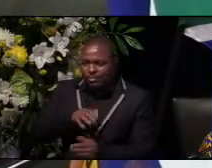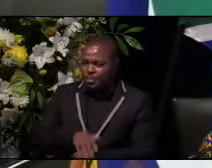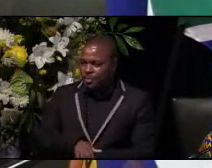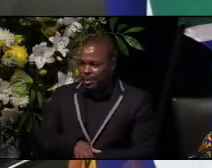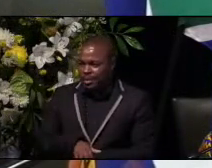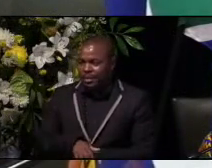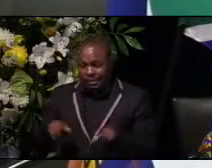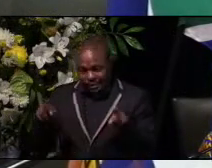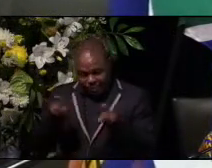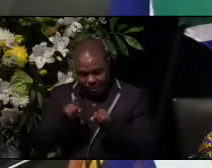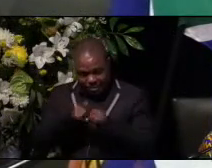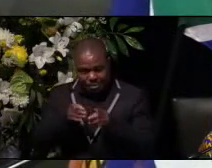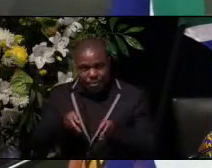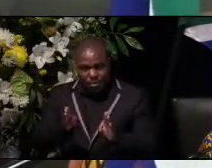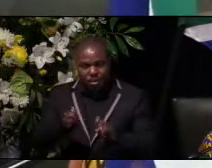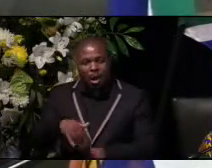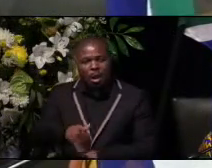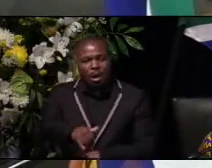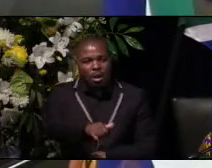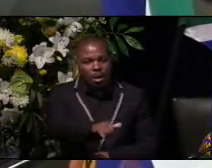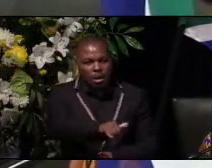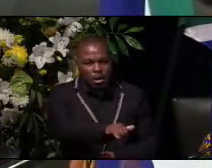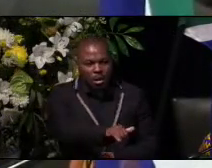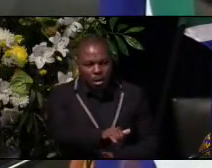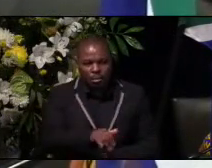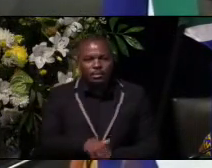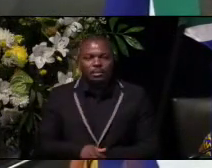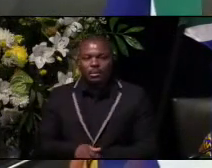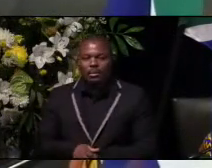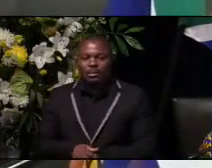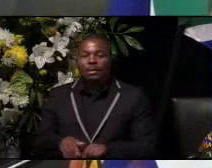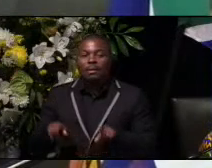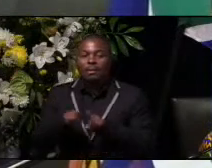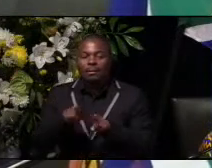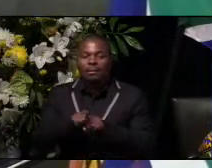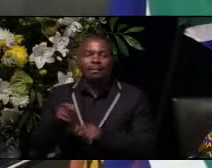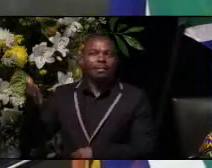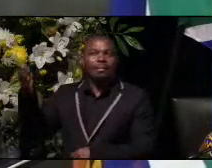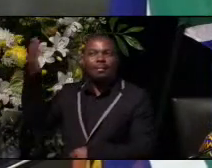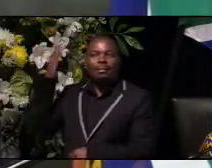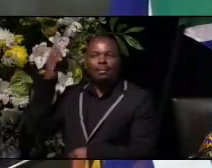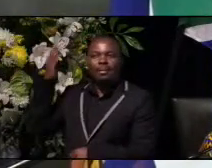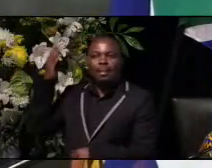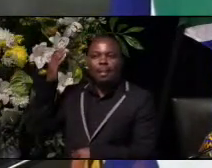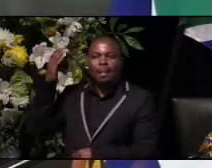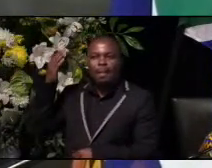the same way that the biblical Moses